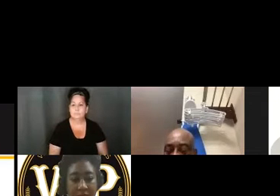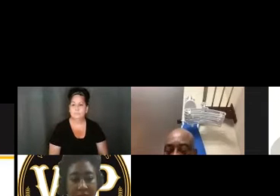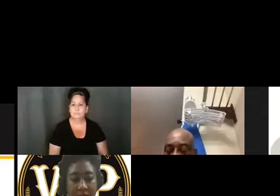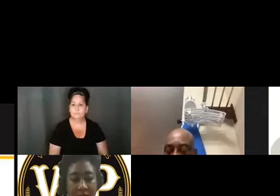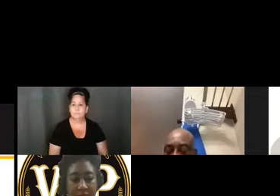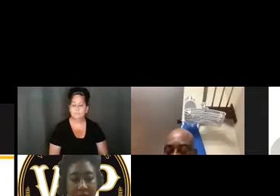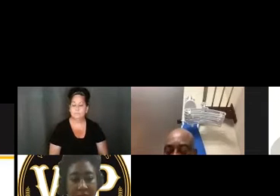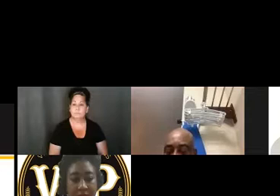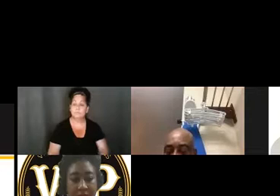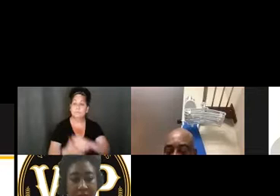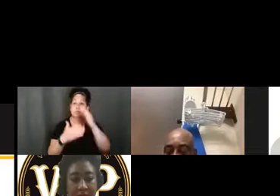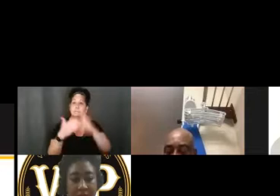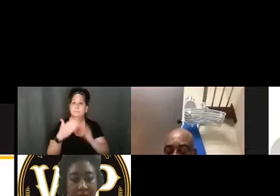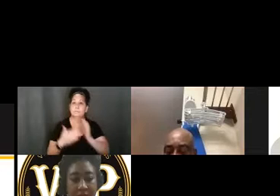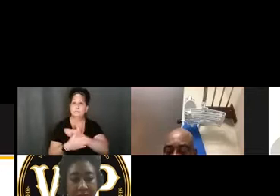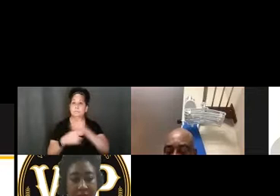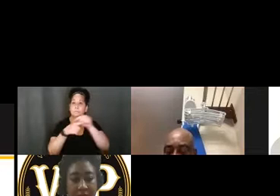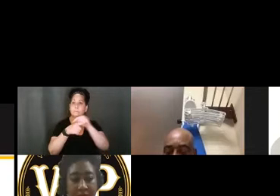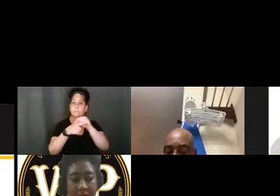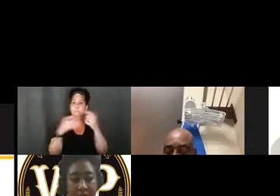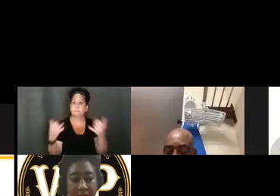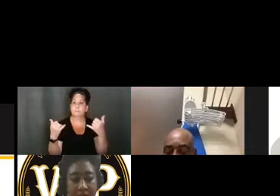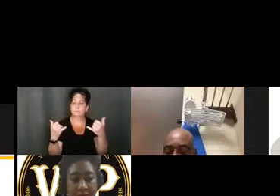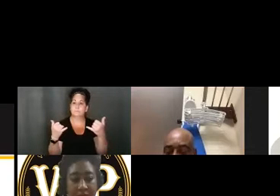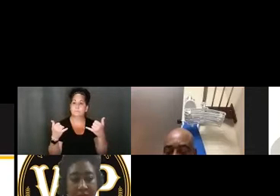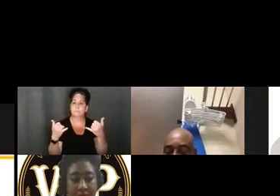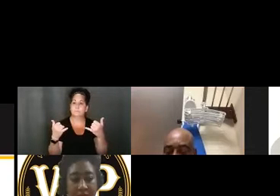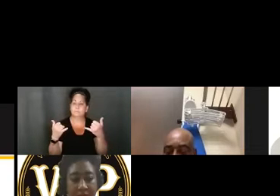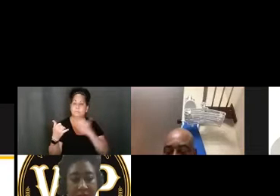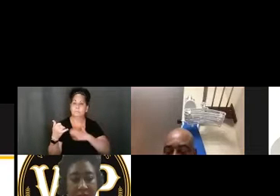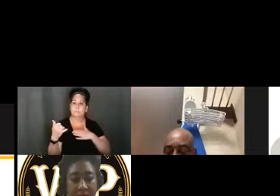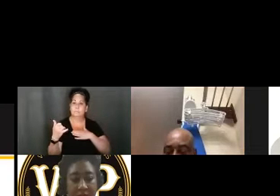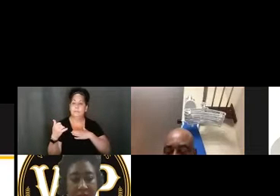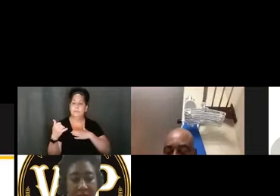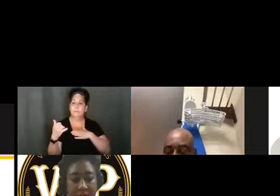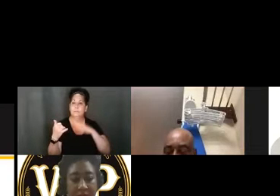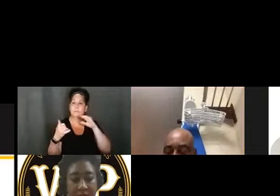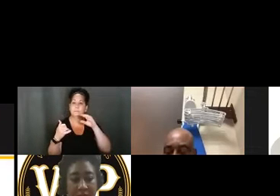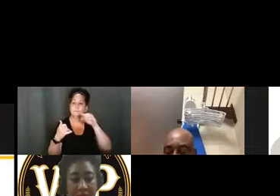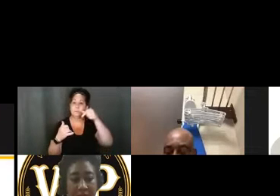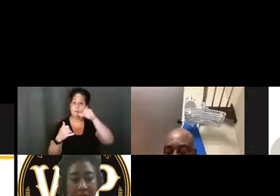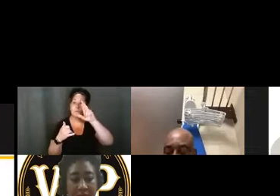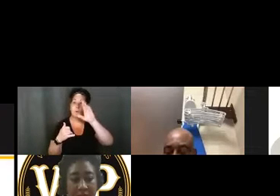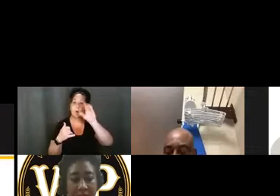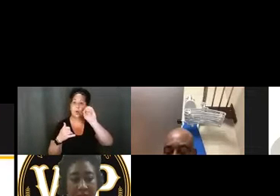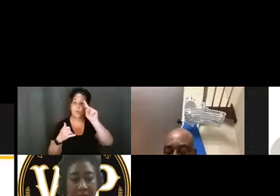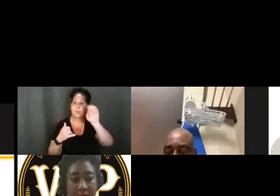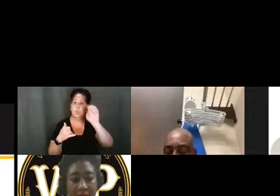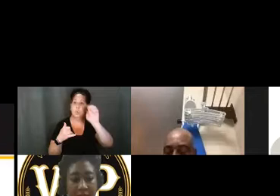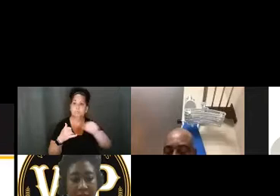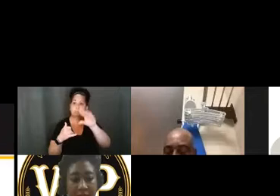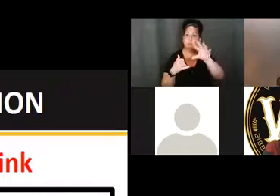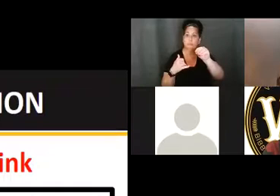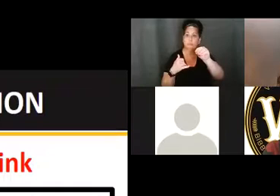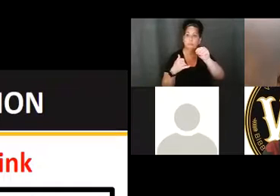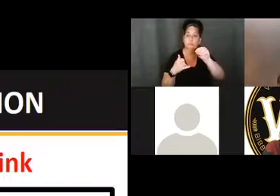To conclude our training today, be sure to scan the QR code that's showing on the screen, or you can click the link found